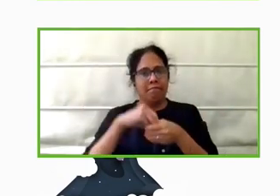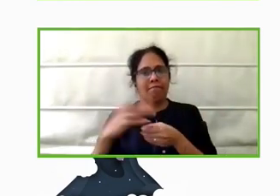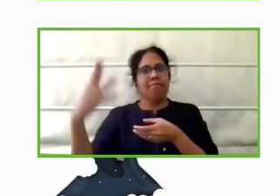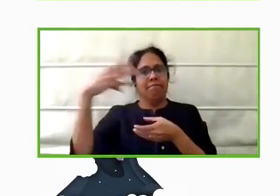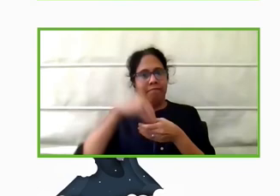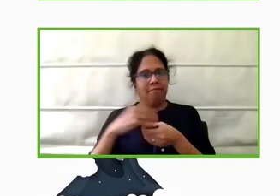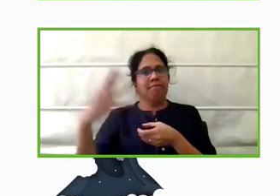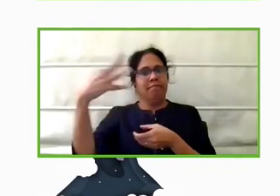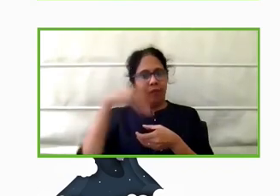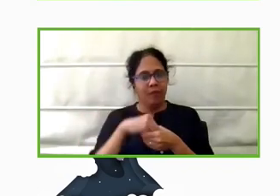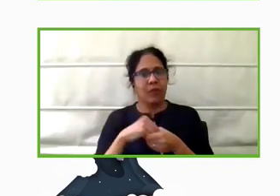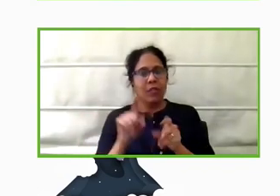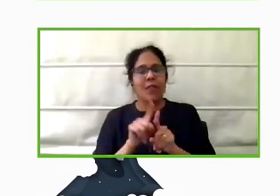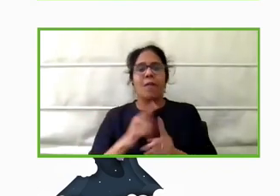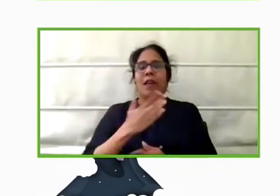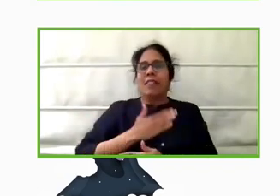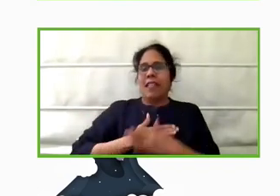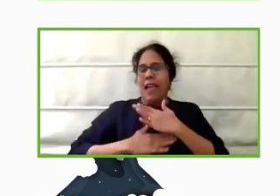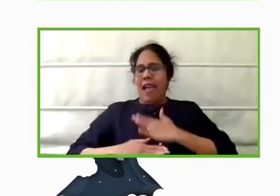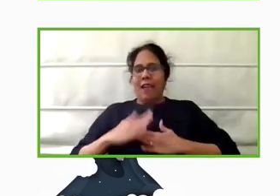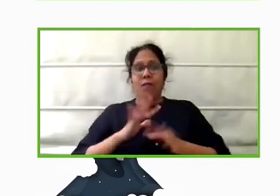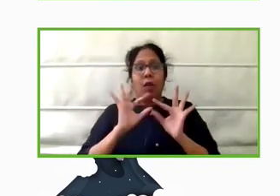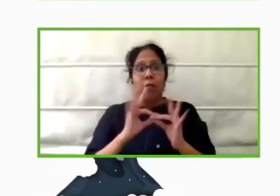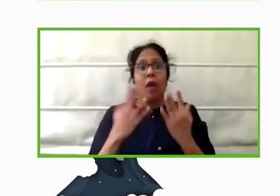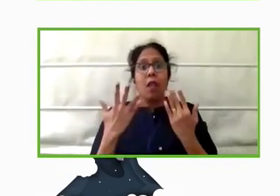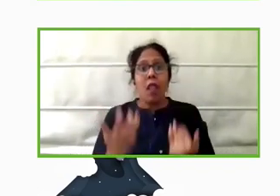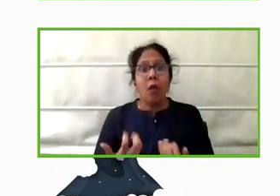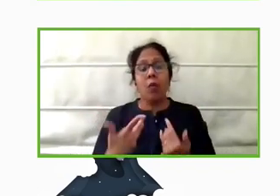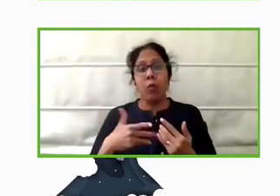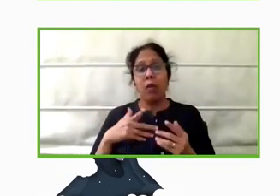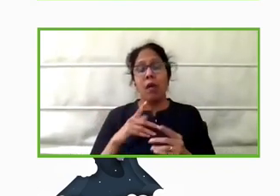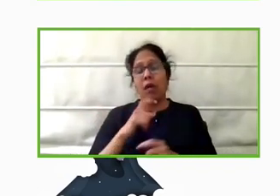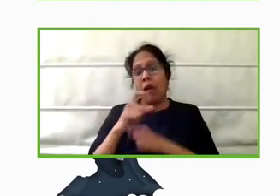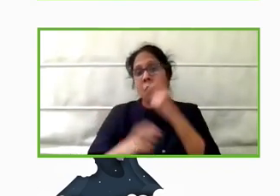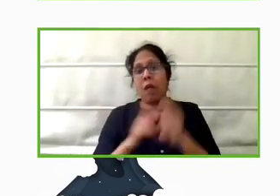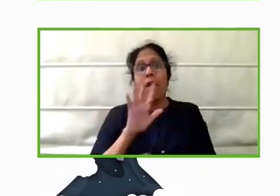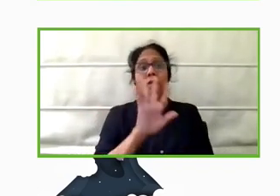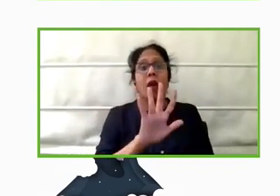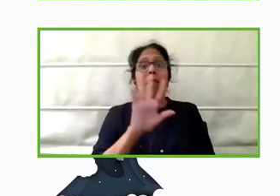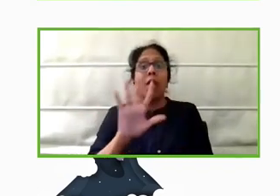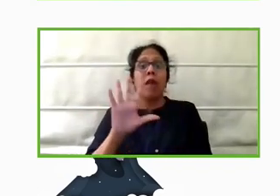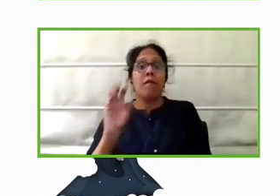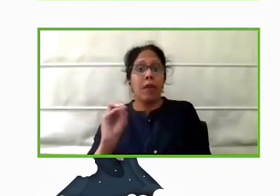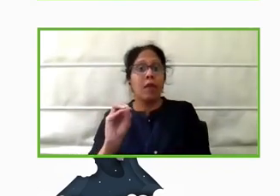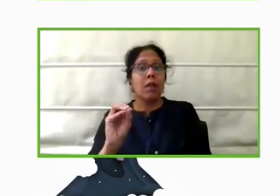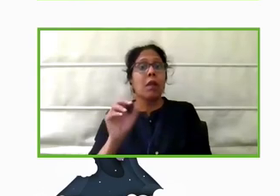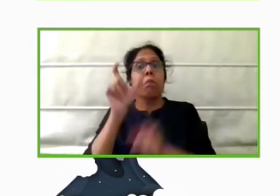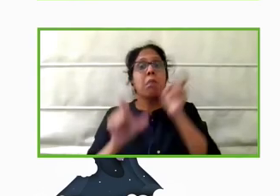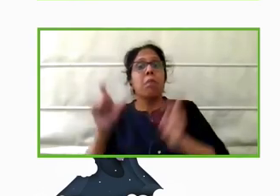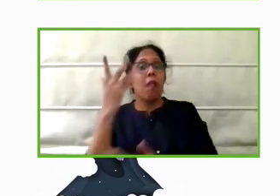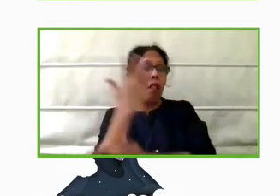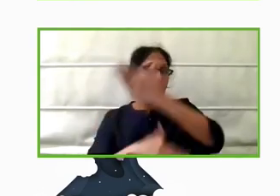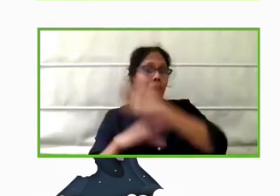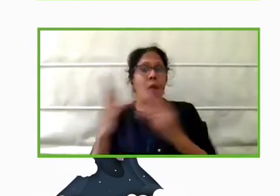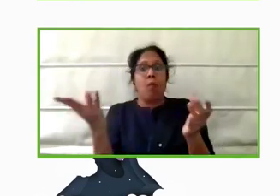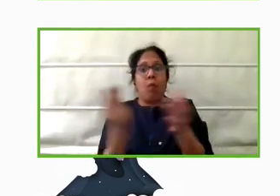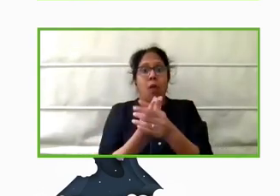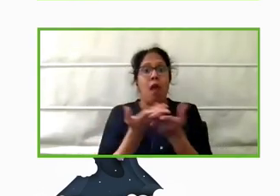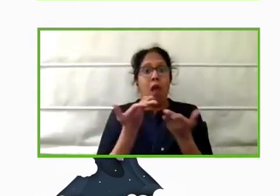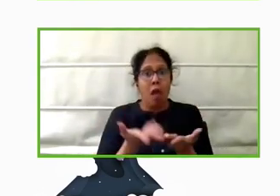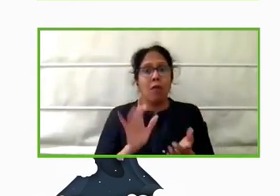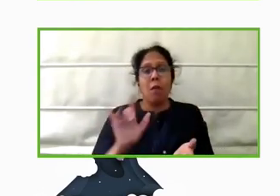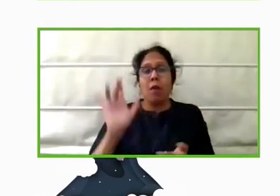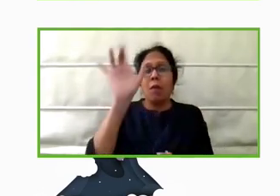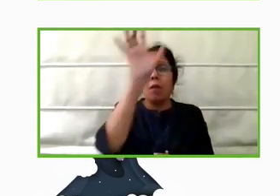have about 550 self-declared people with disabilities who are working in the organization. All our campuses are,